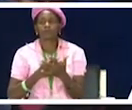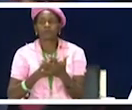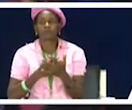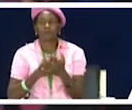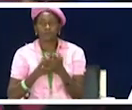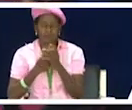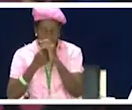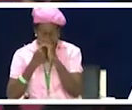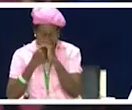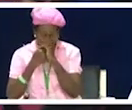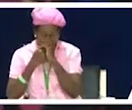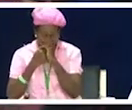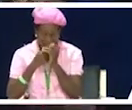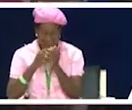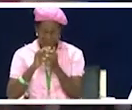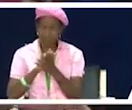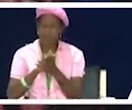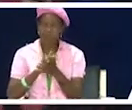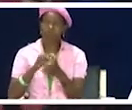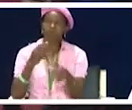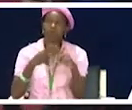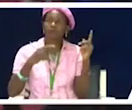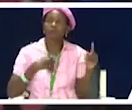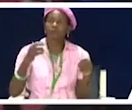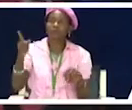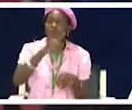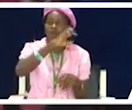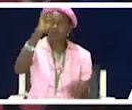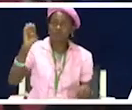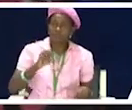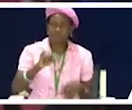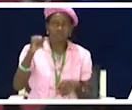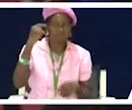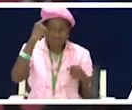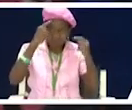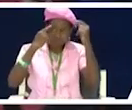in English. But have you ever wondered